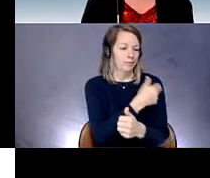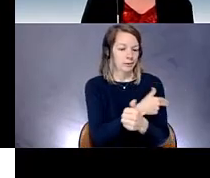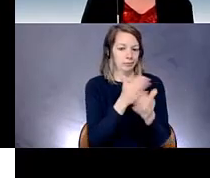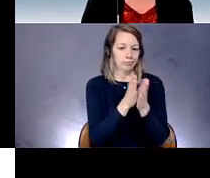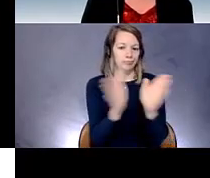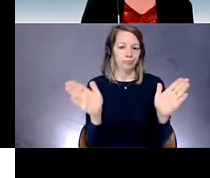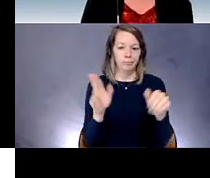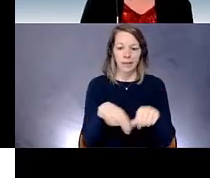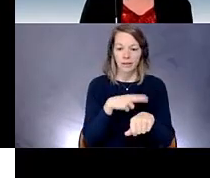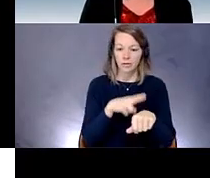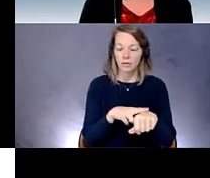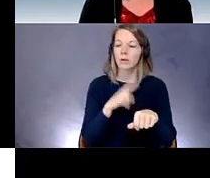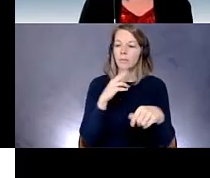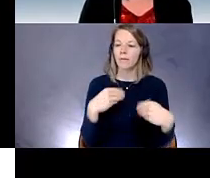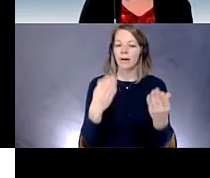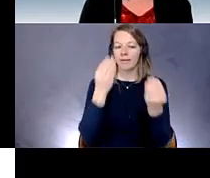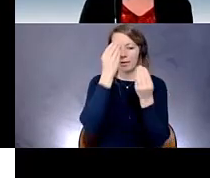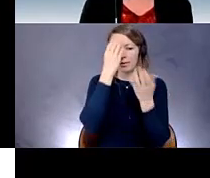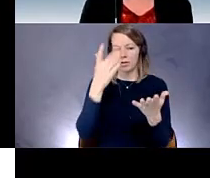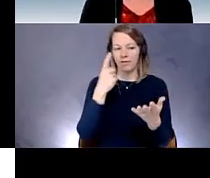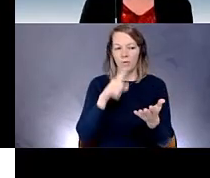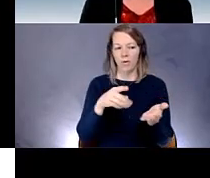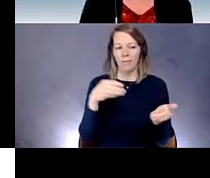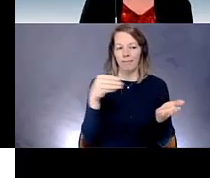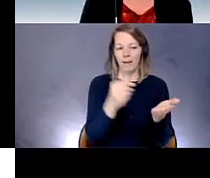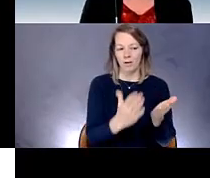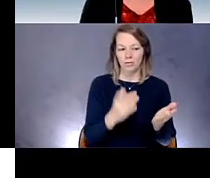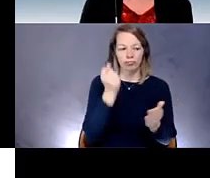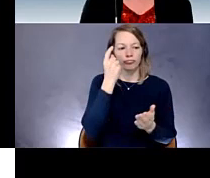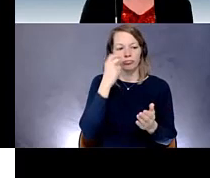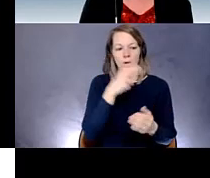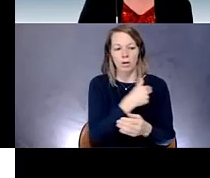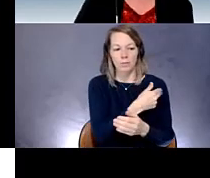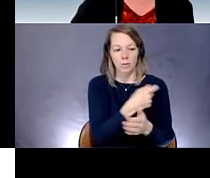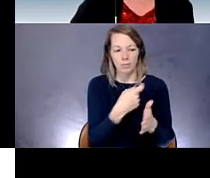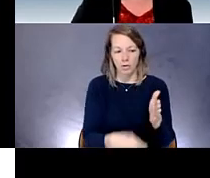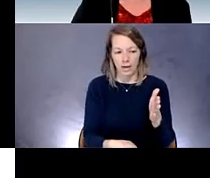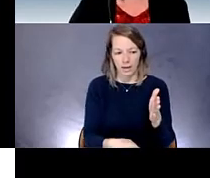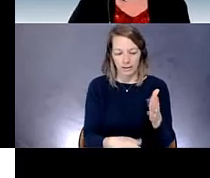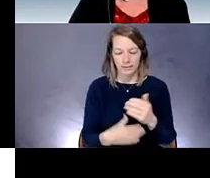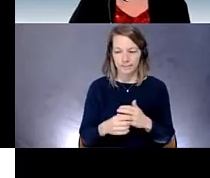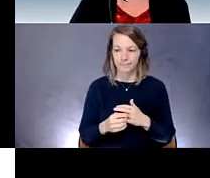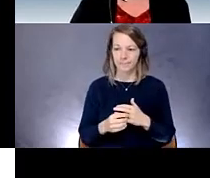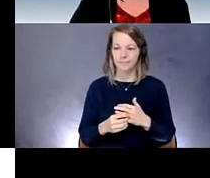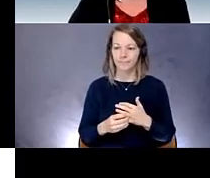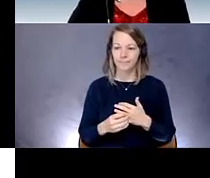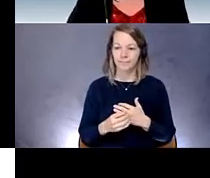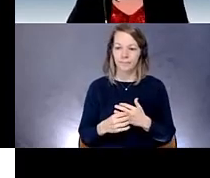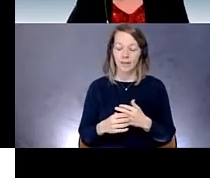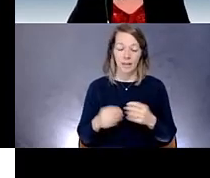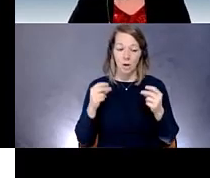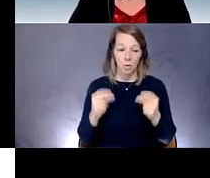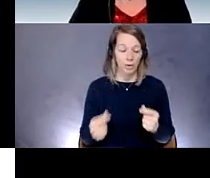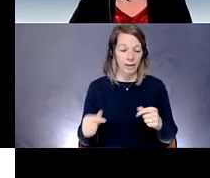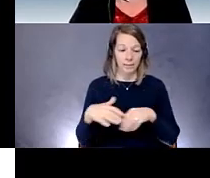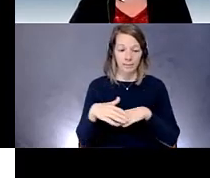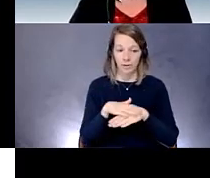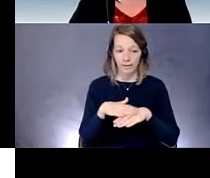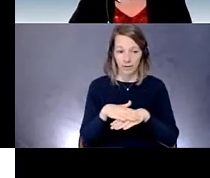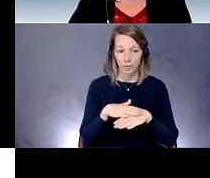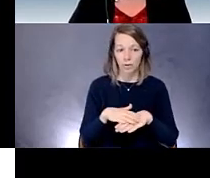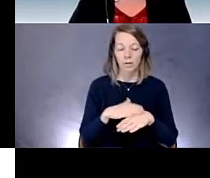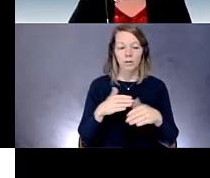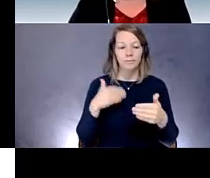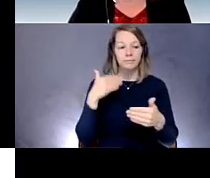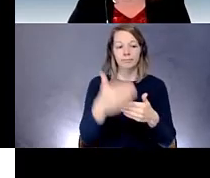it helps provide information for employers and payers to better understand hospital prices. And with that quick preview, as we go to the